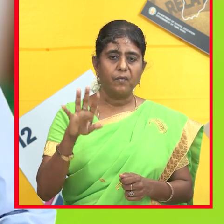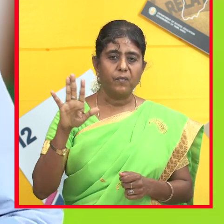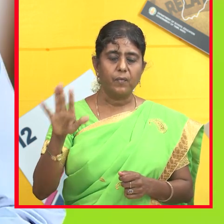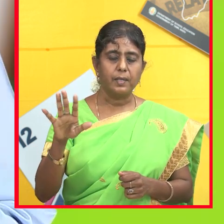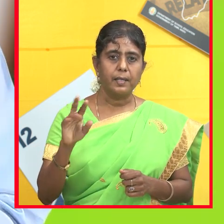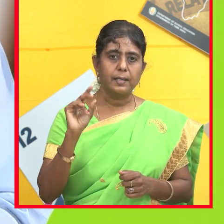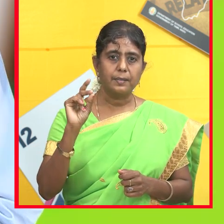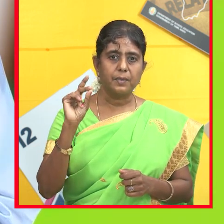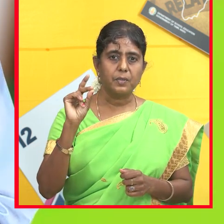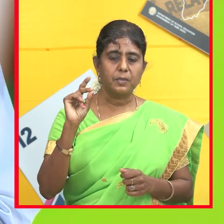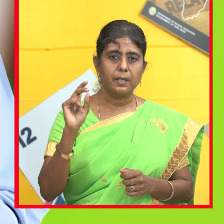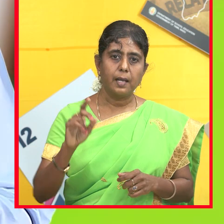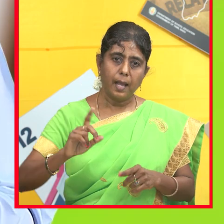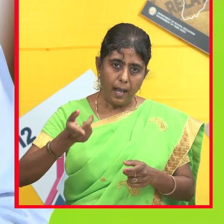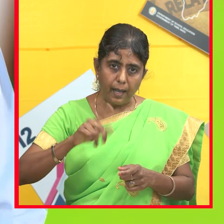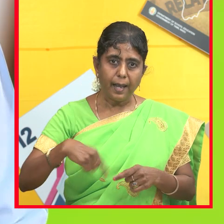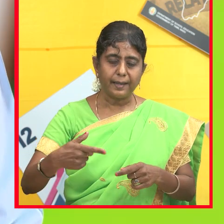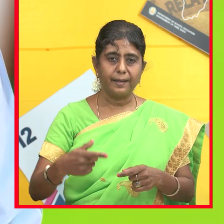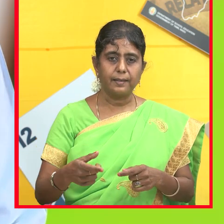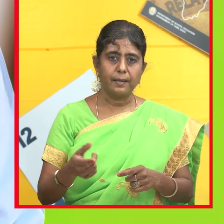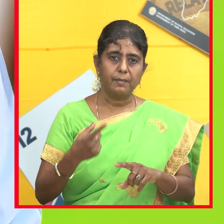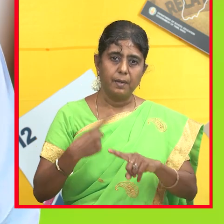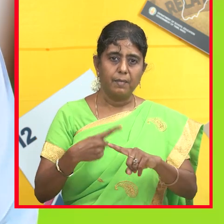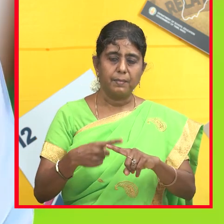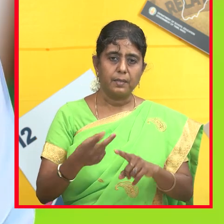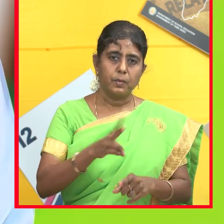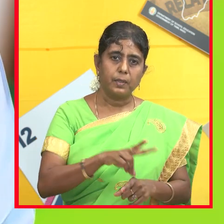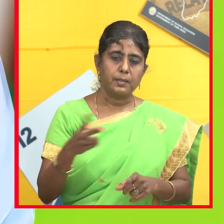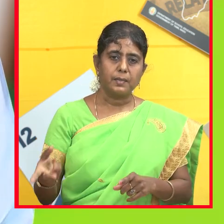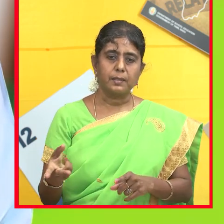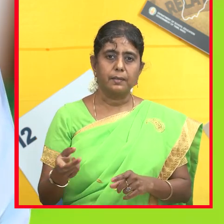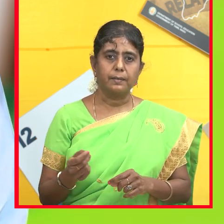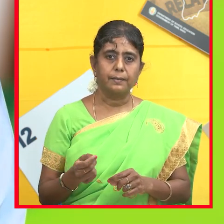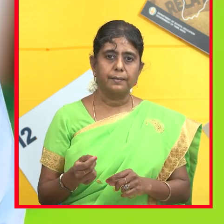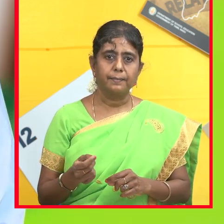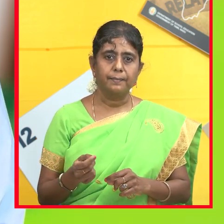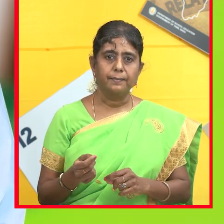1 subdivision 2 is again a multiplication of the two expressions.